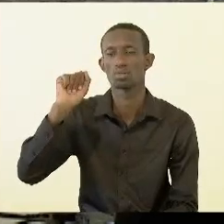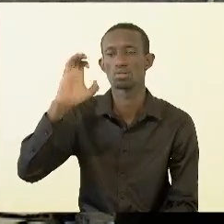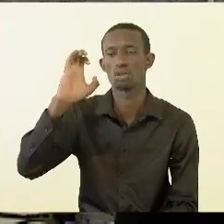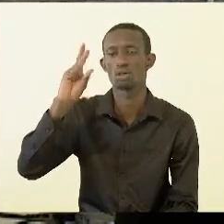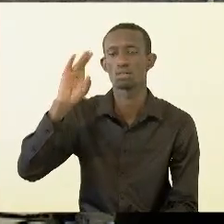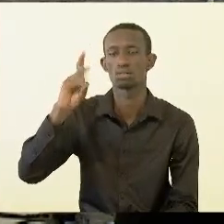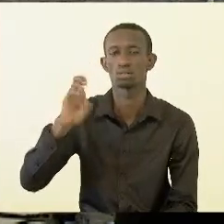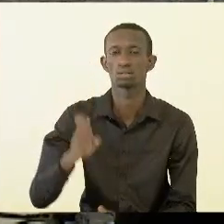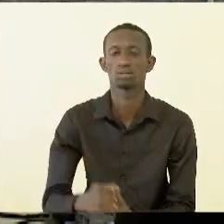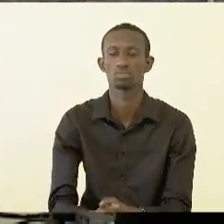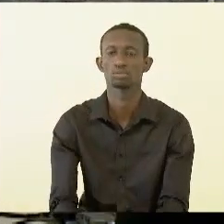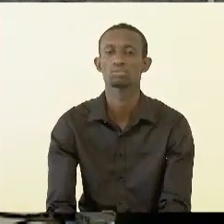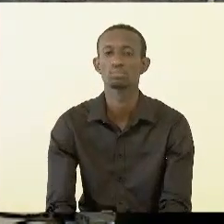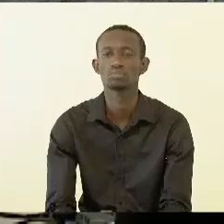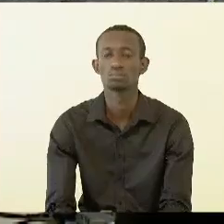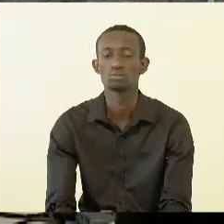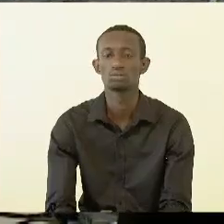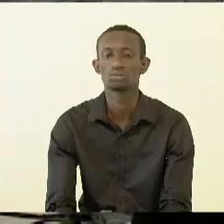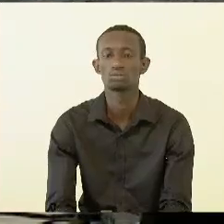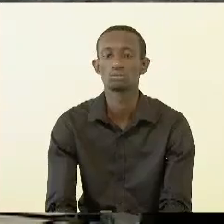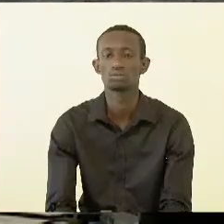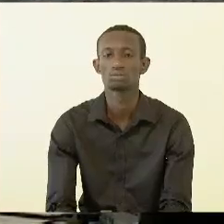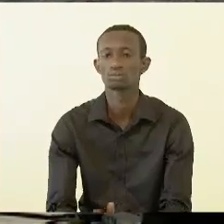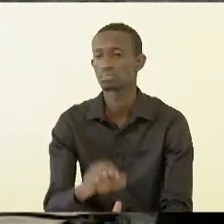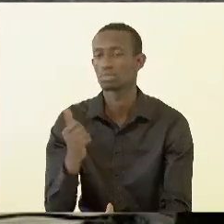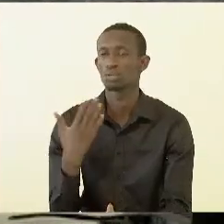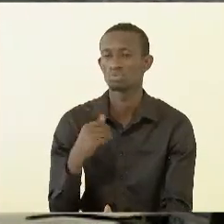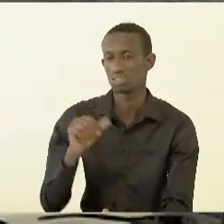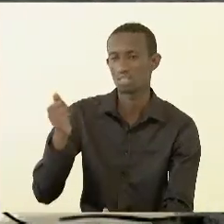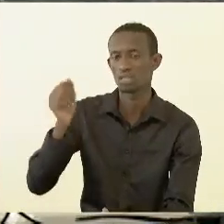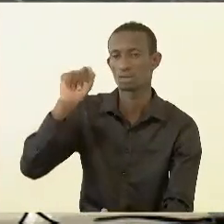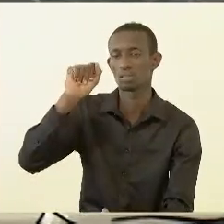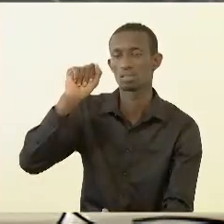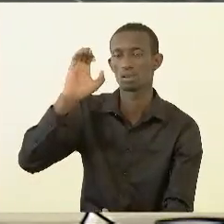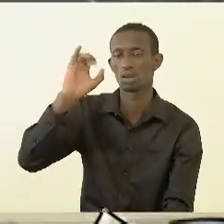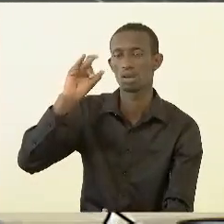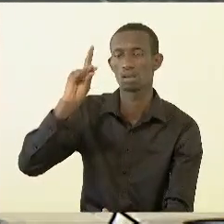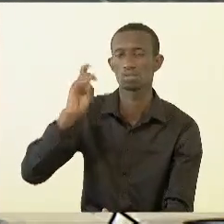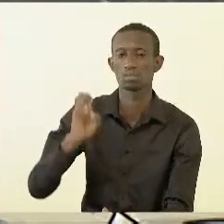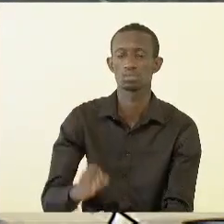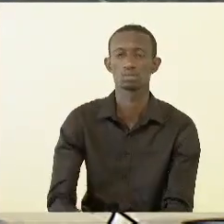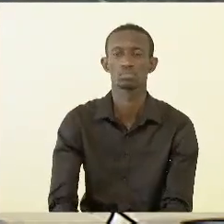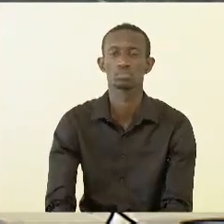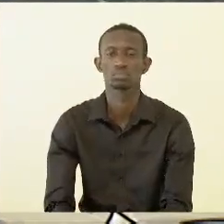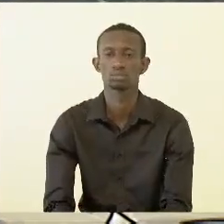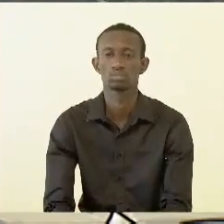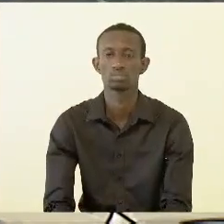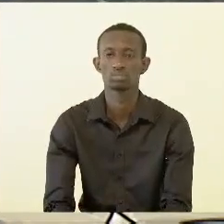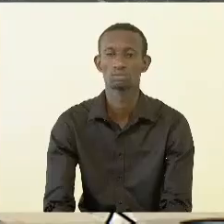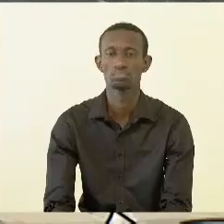acids. And then we have some other acids. So we mentioned about the ethanoic